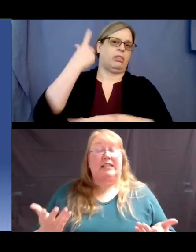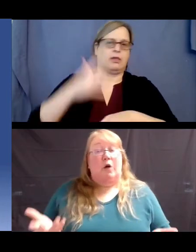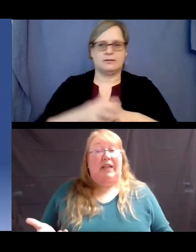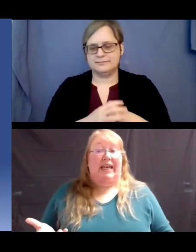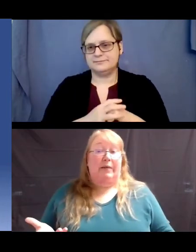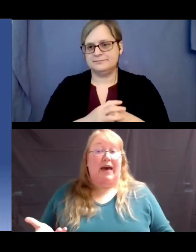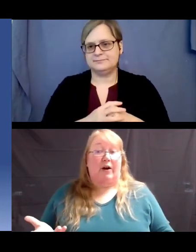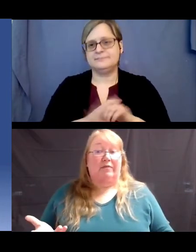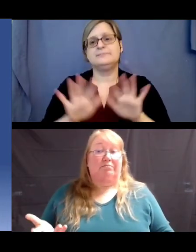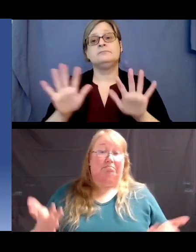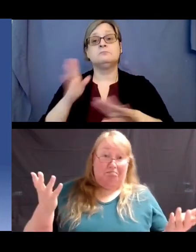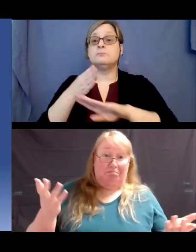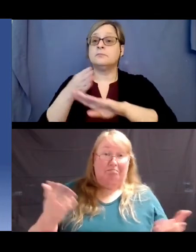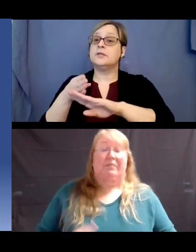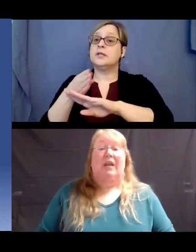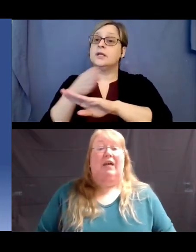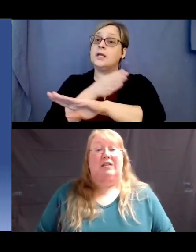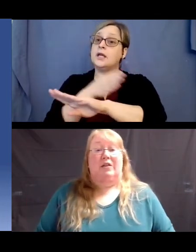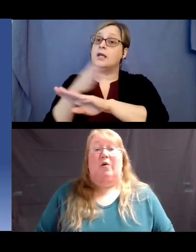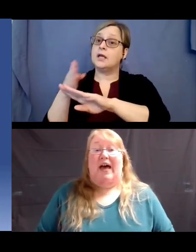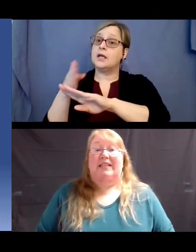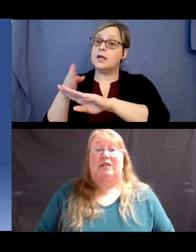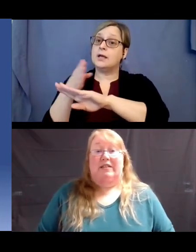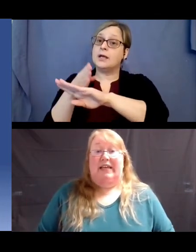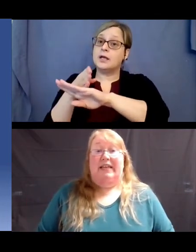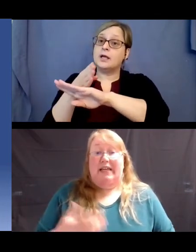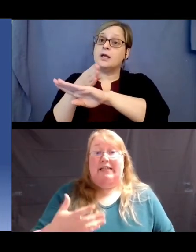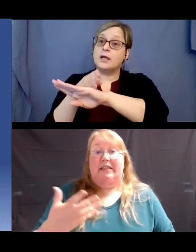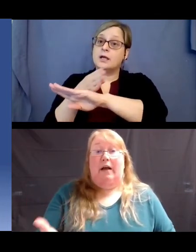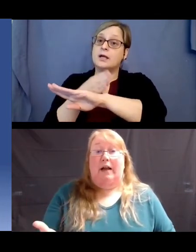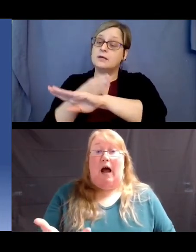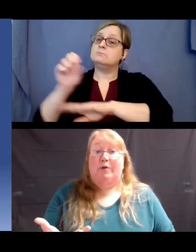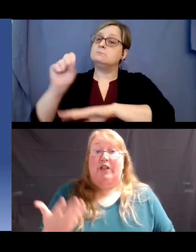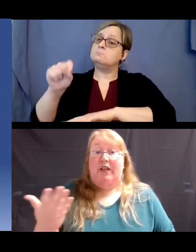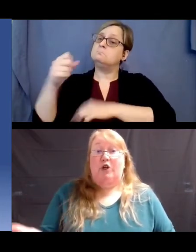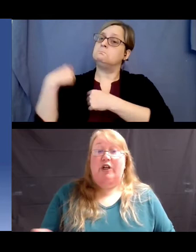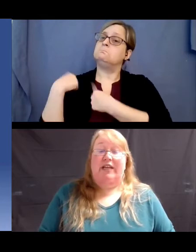It is slowly getting better. So